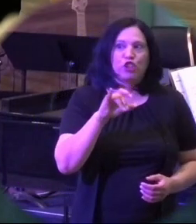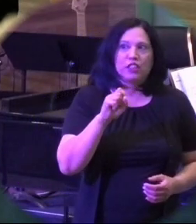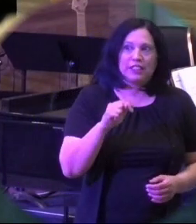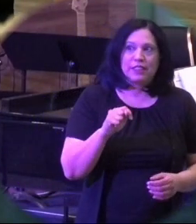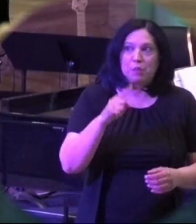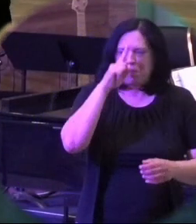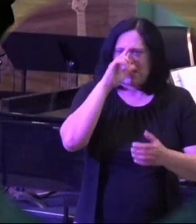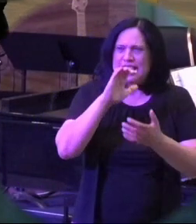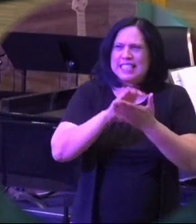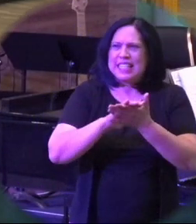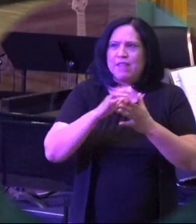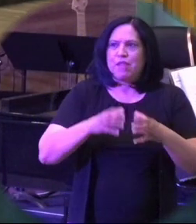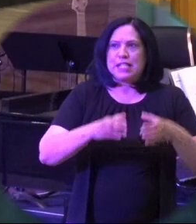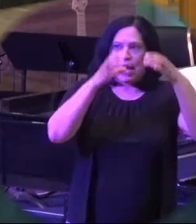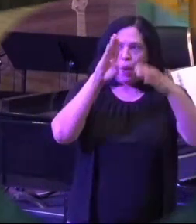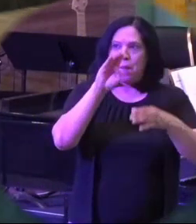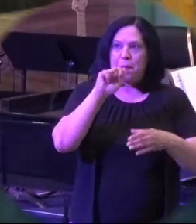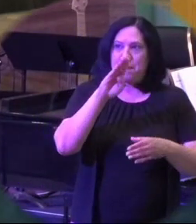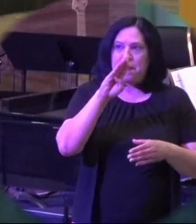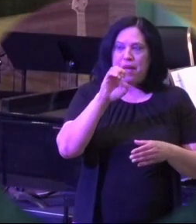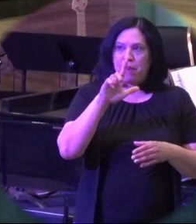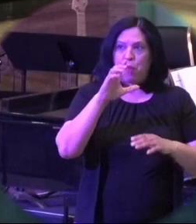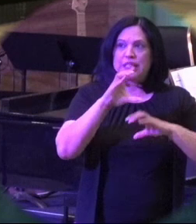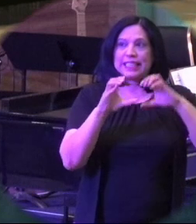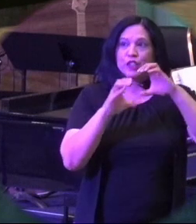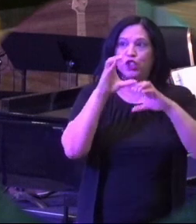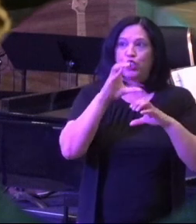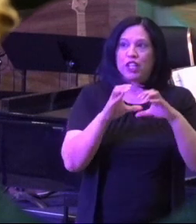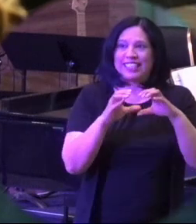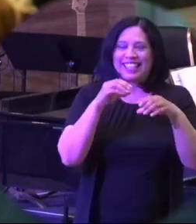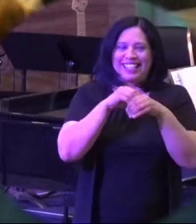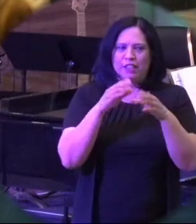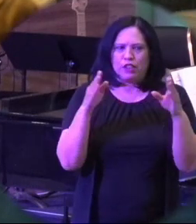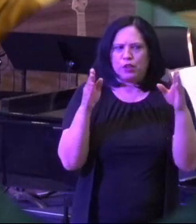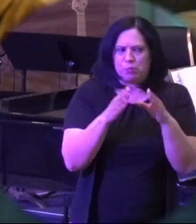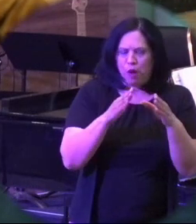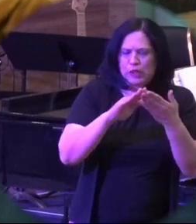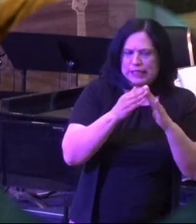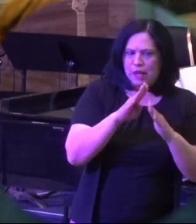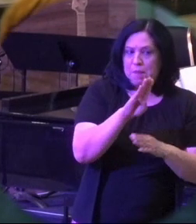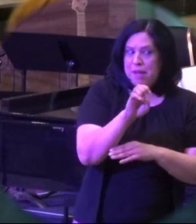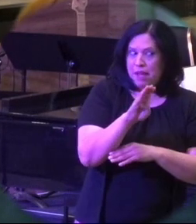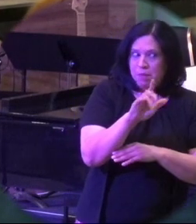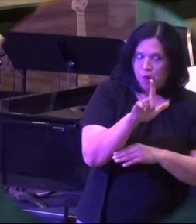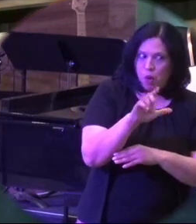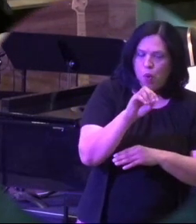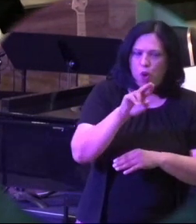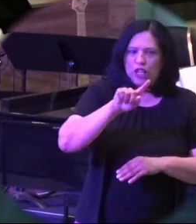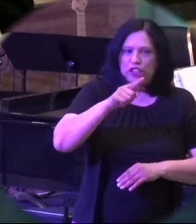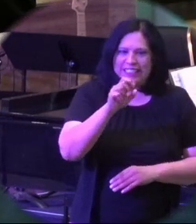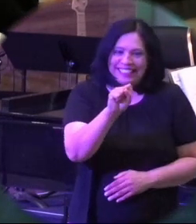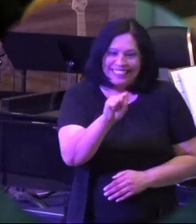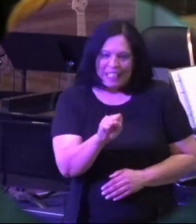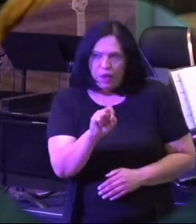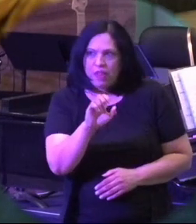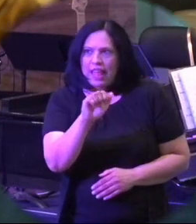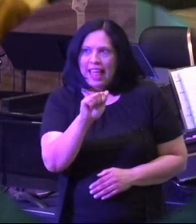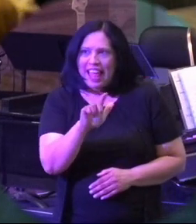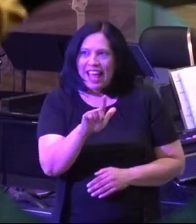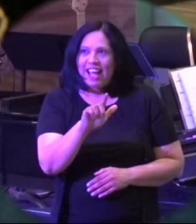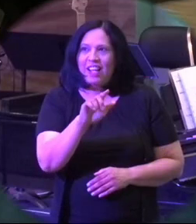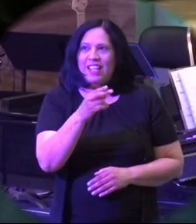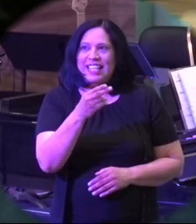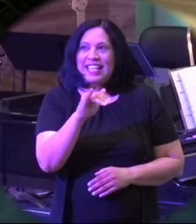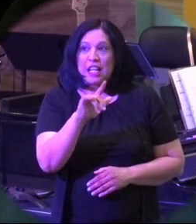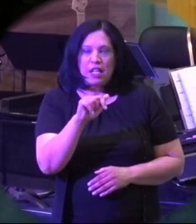was constructed either at the small city of Babel, or just south of it, Al-Hilla, is probably